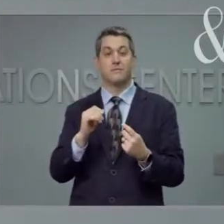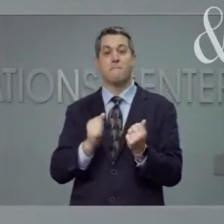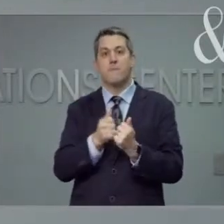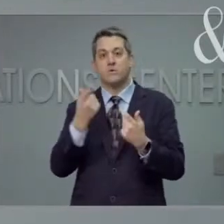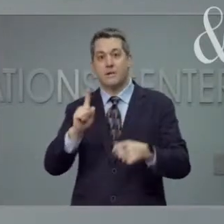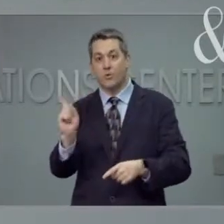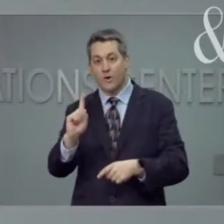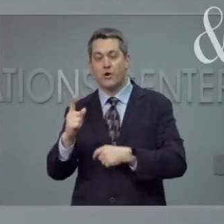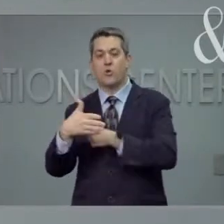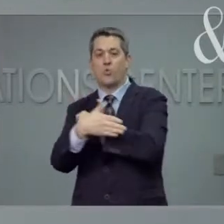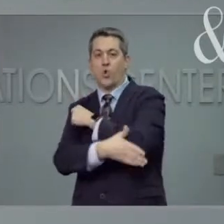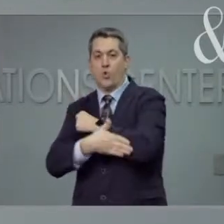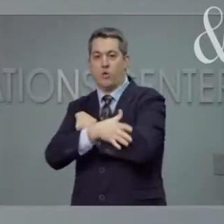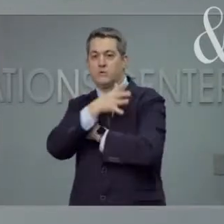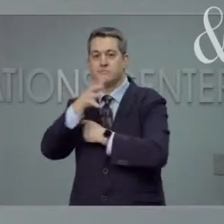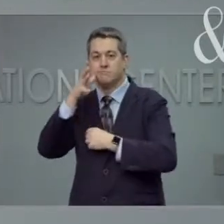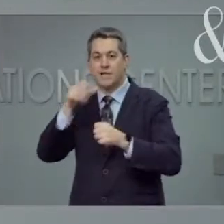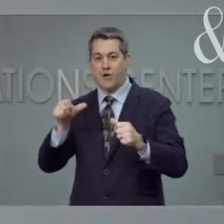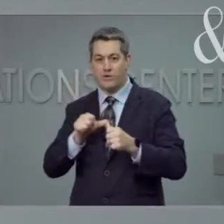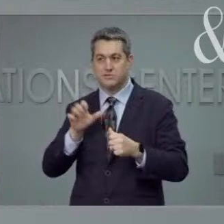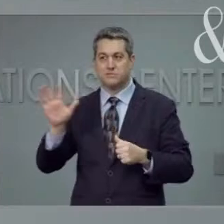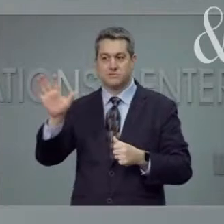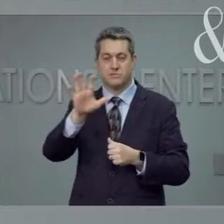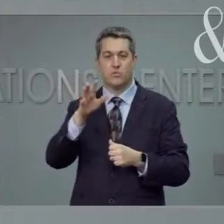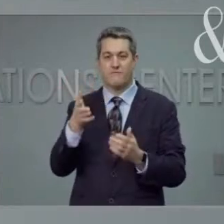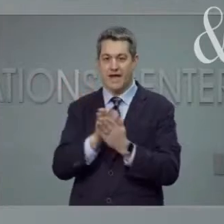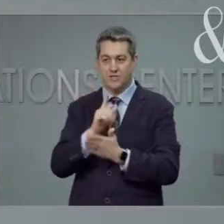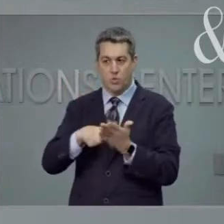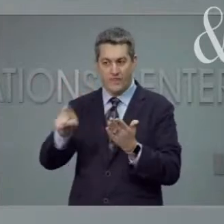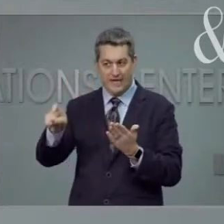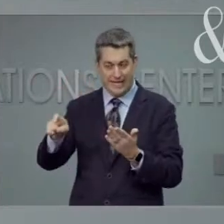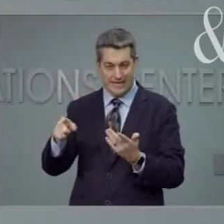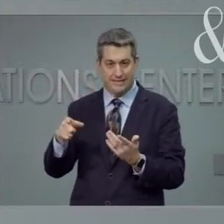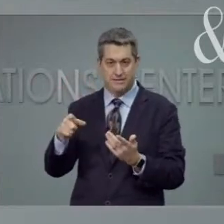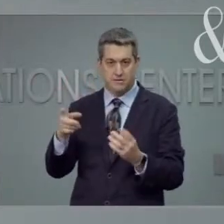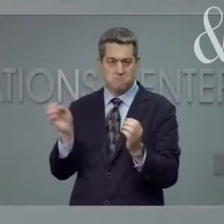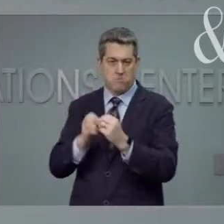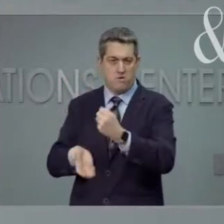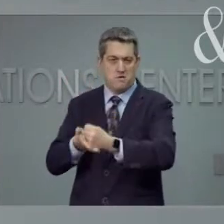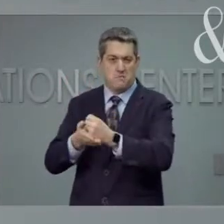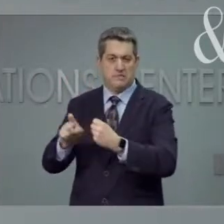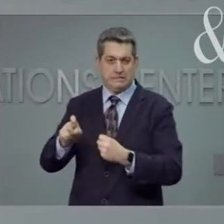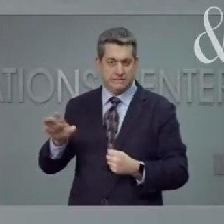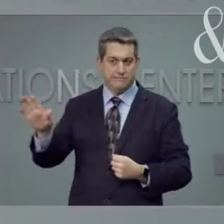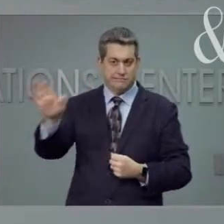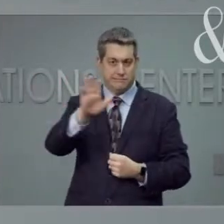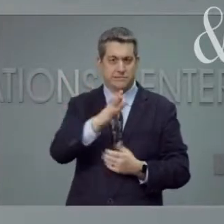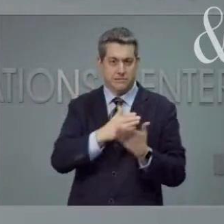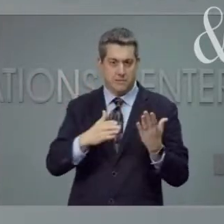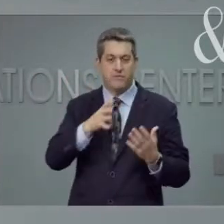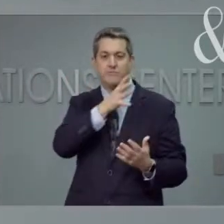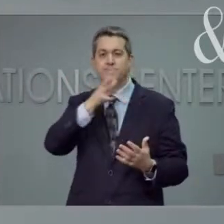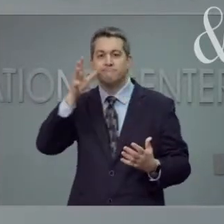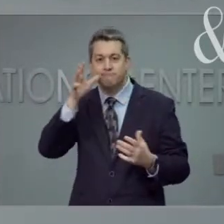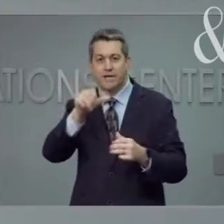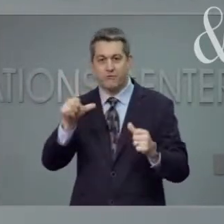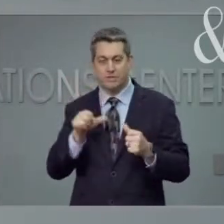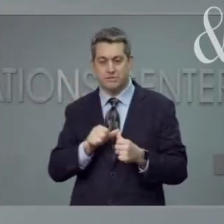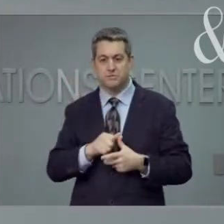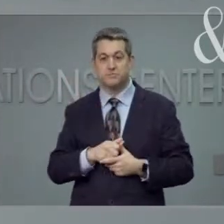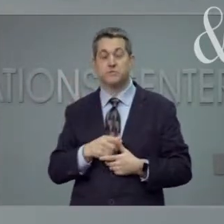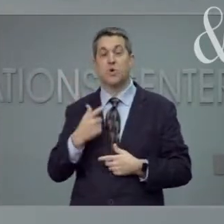what they need in order to get this done. And we've coordinated the effort. Our emergency management,